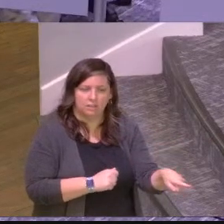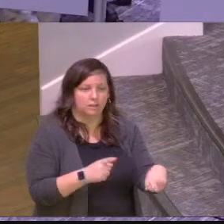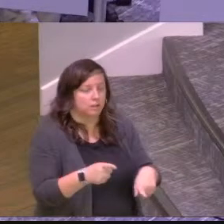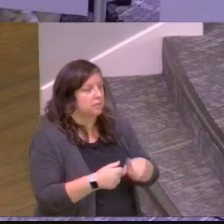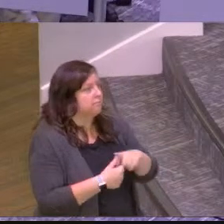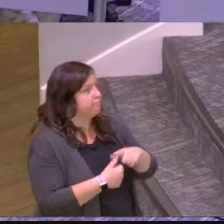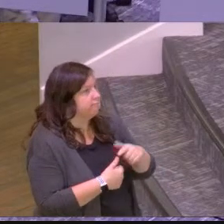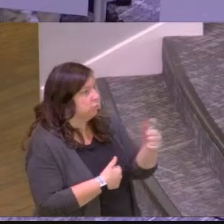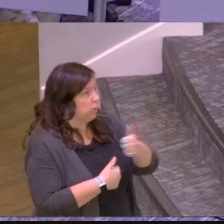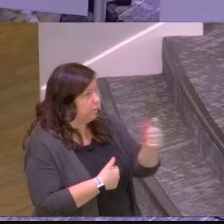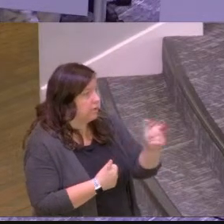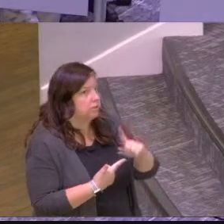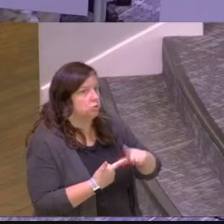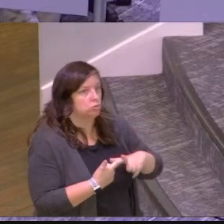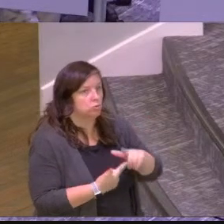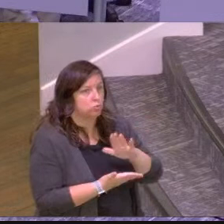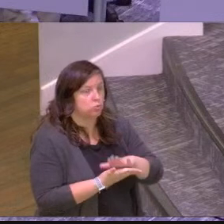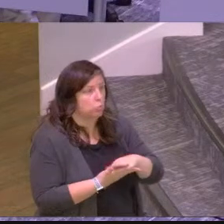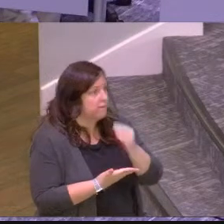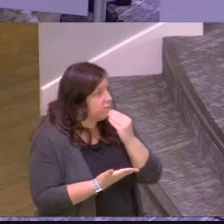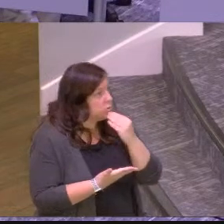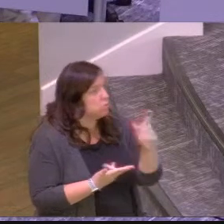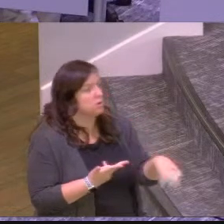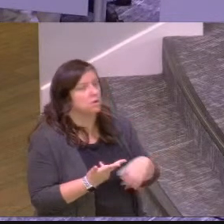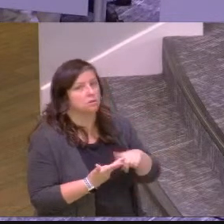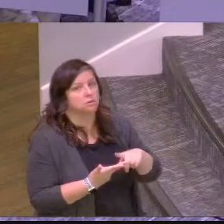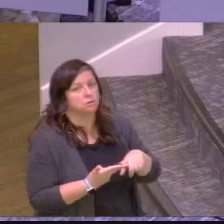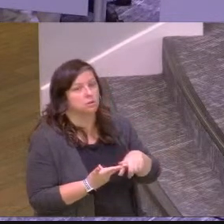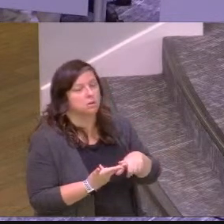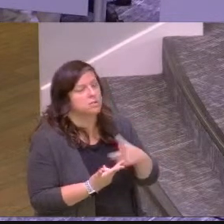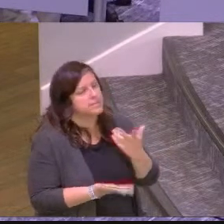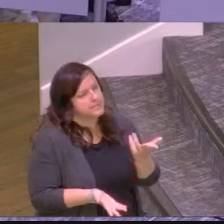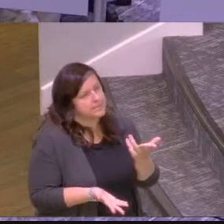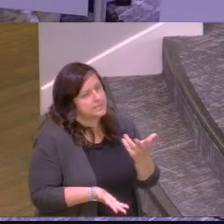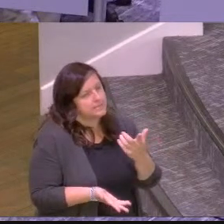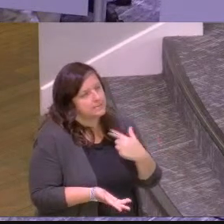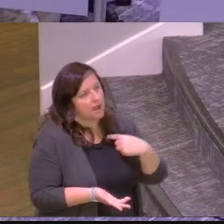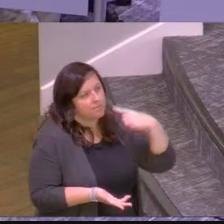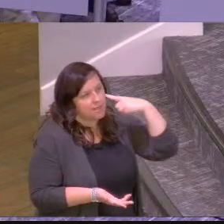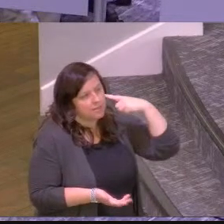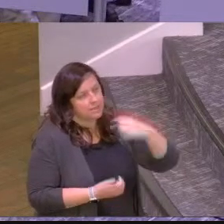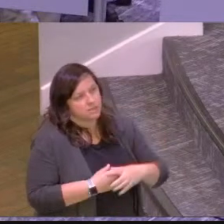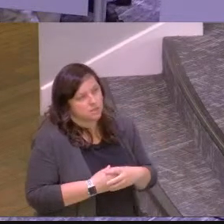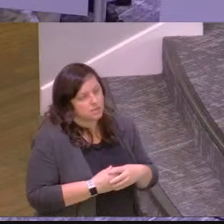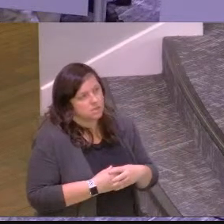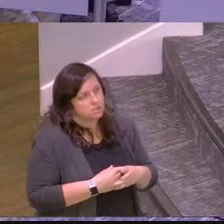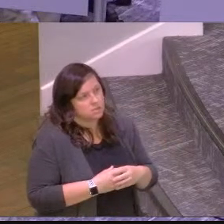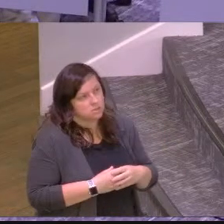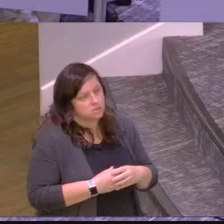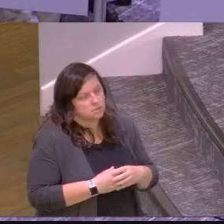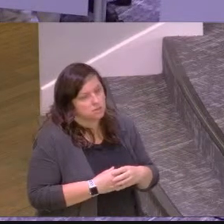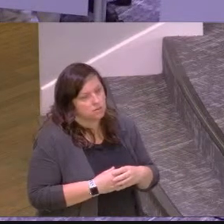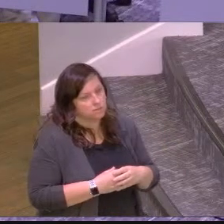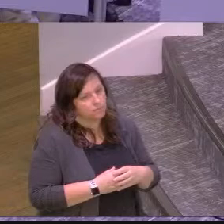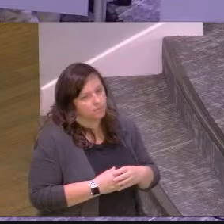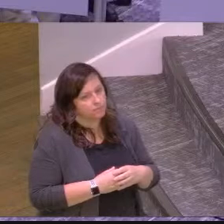Transportation, school food, and if I'm not mistaken, some,